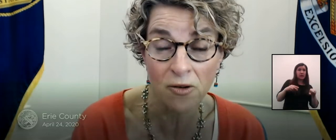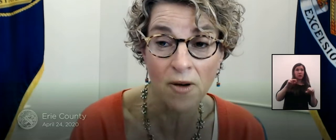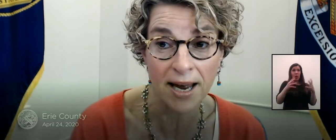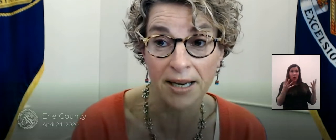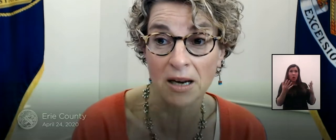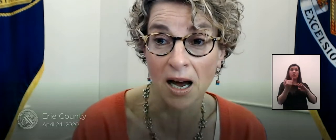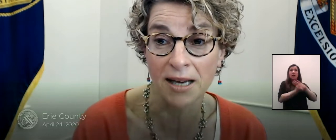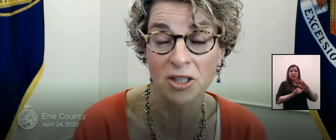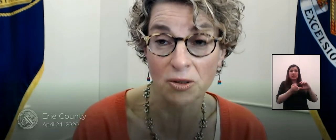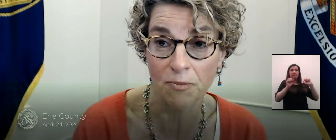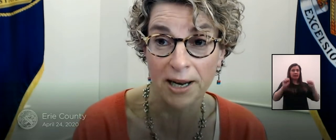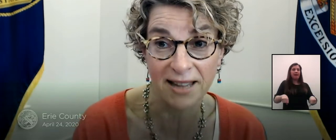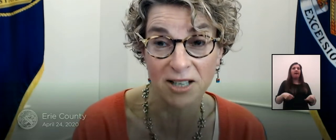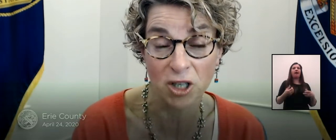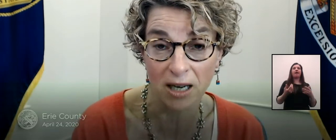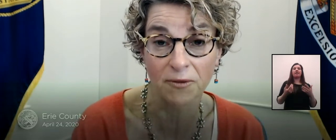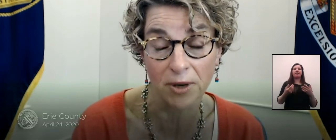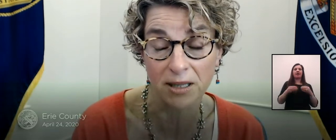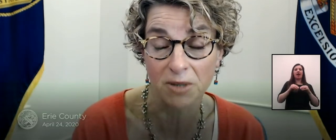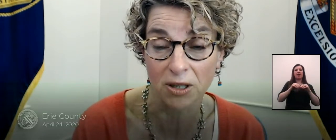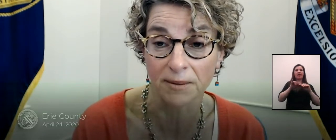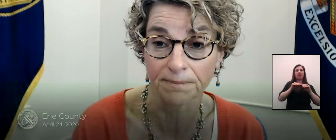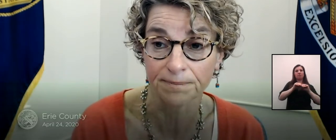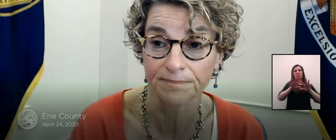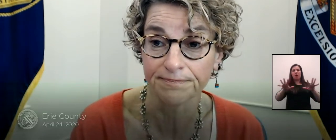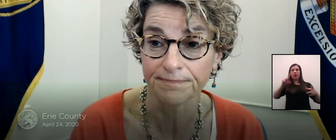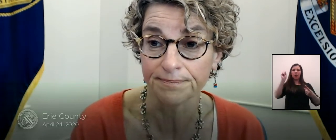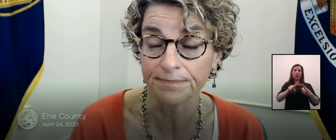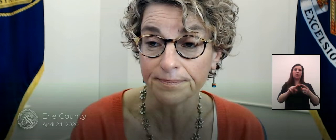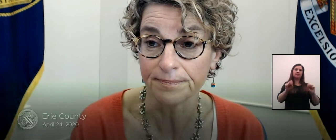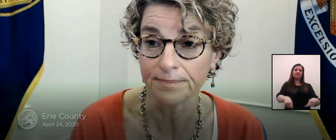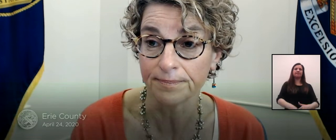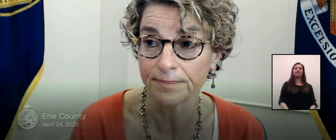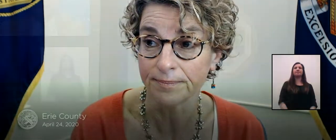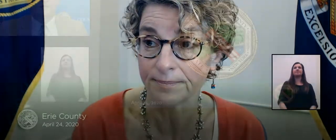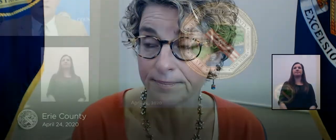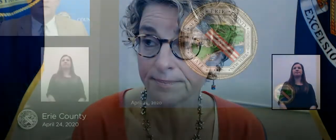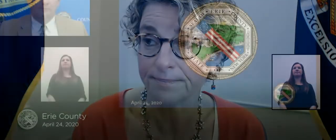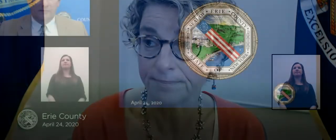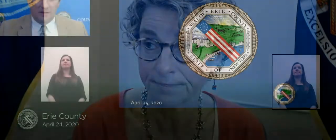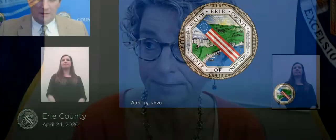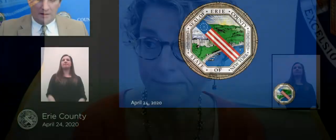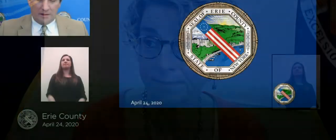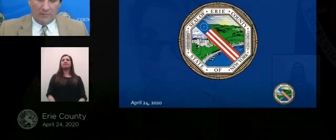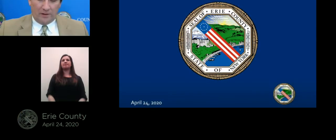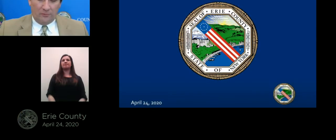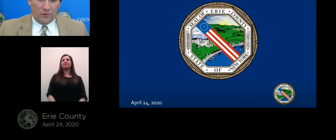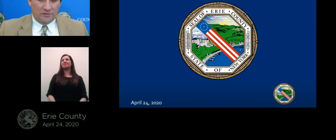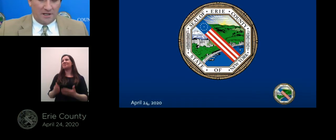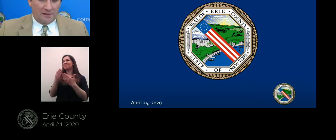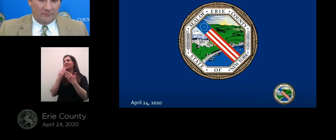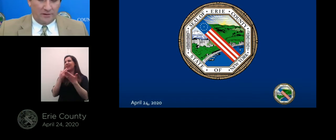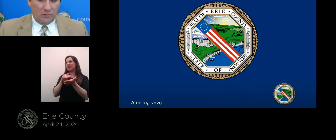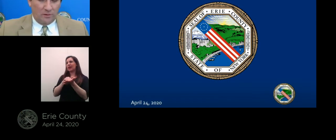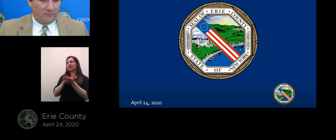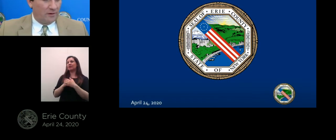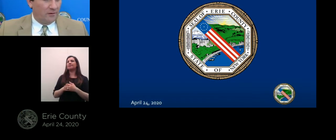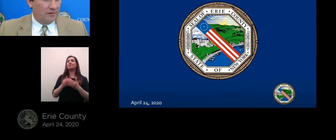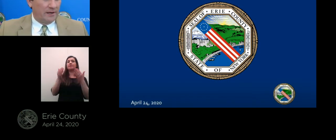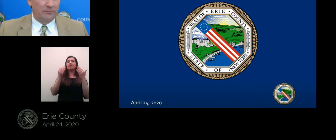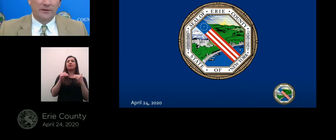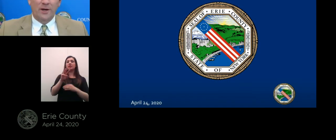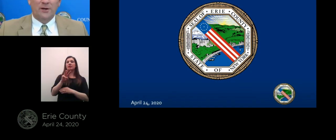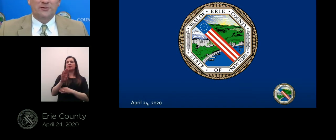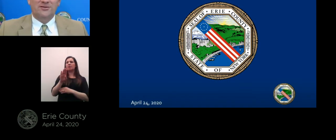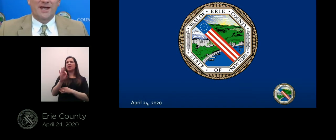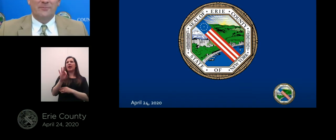isolate you and break that chain of transmission. Thank you, Doctor. Michael Mroziak of WBFO,